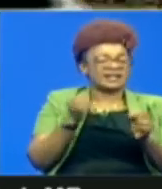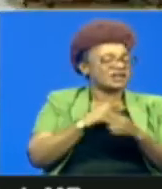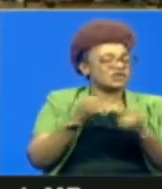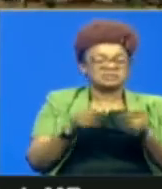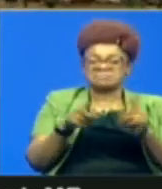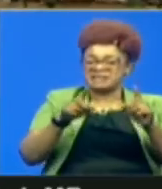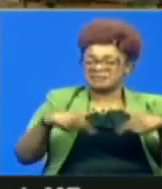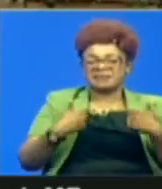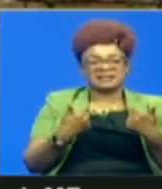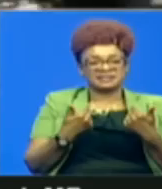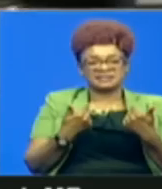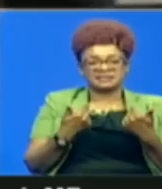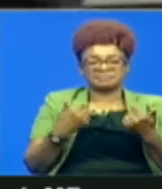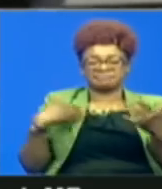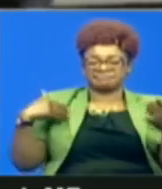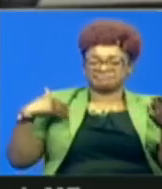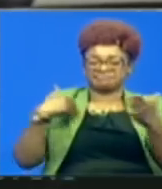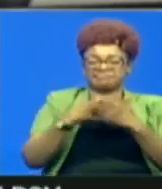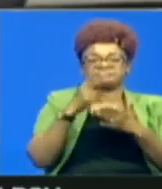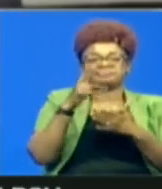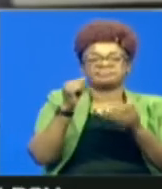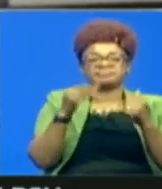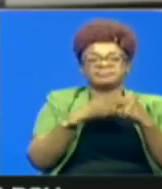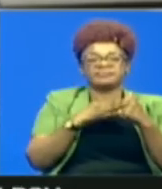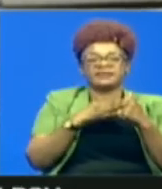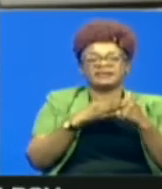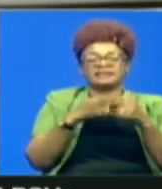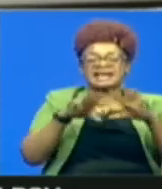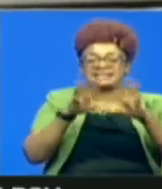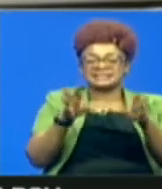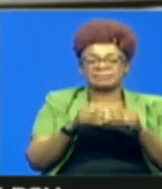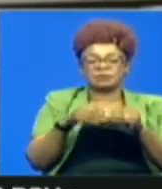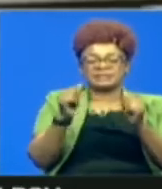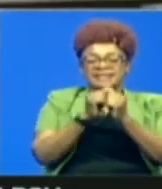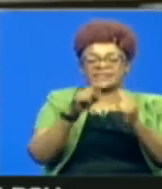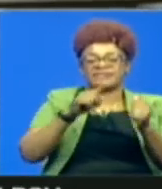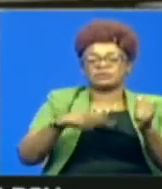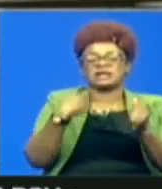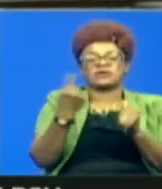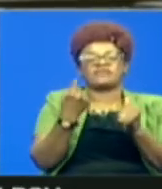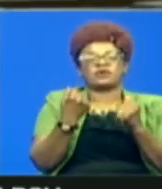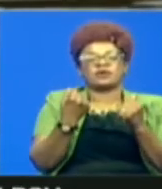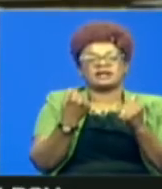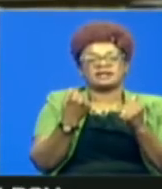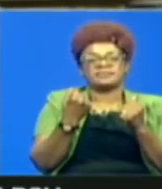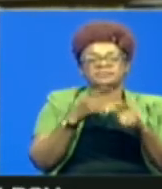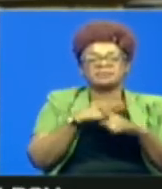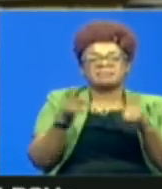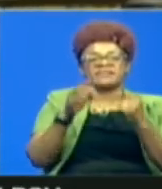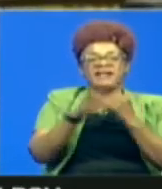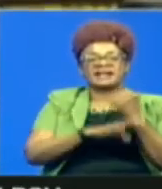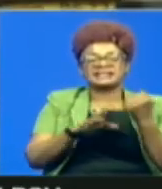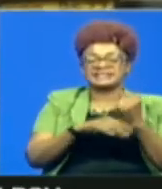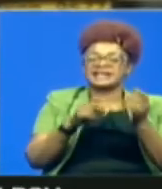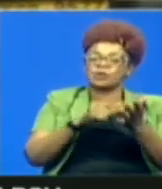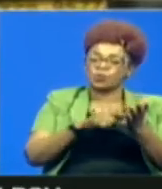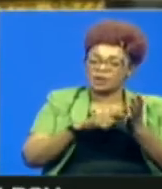Last 2018, they assembled a total of 10,000 units. And yet the country